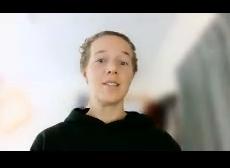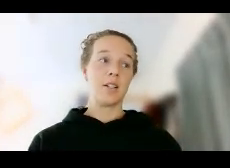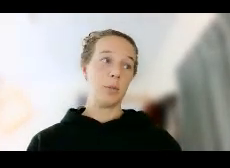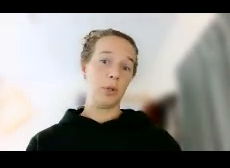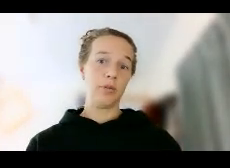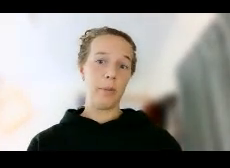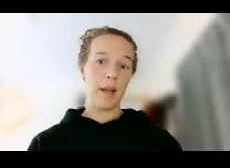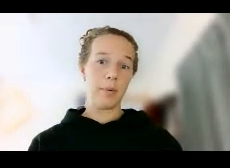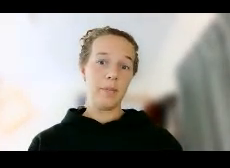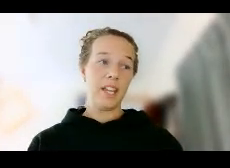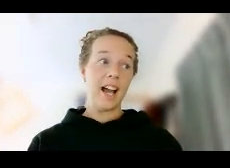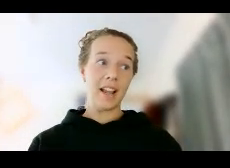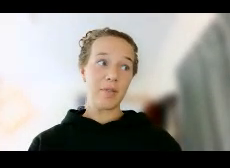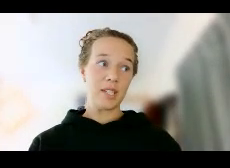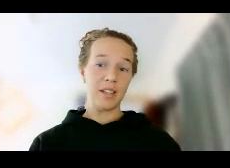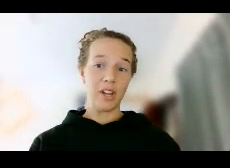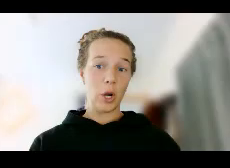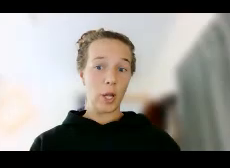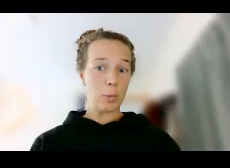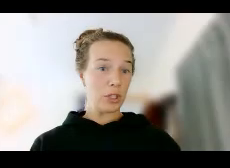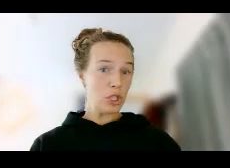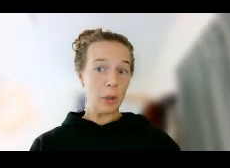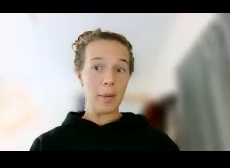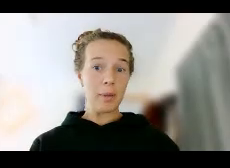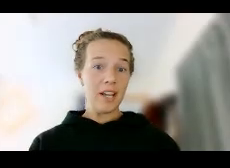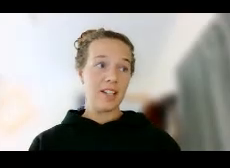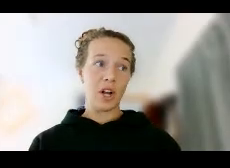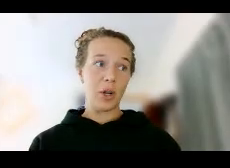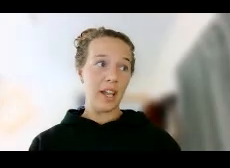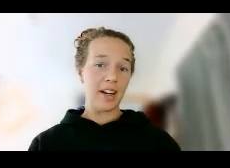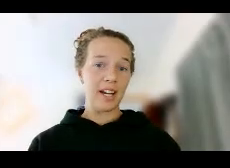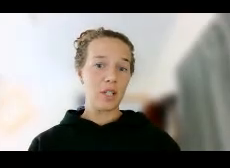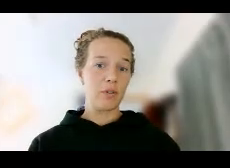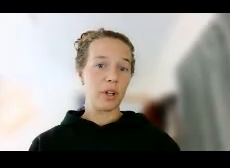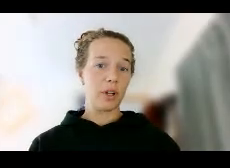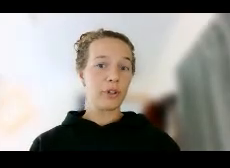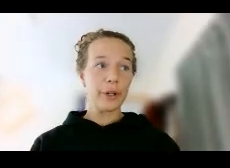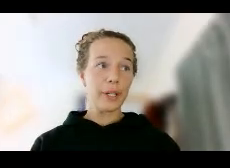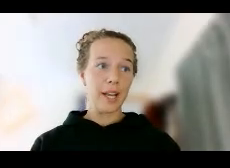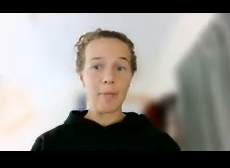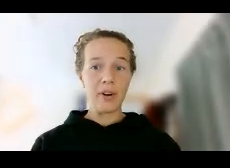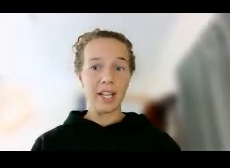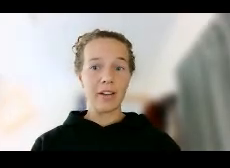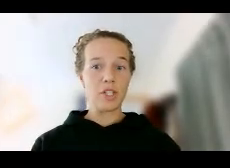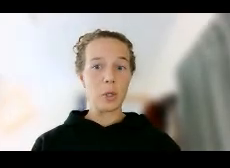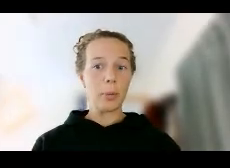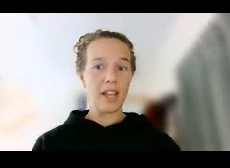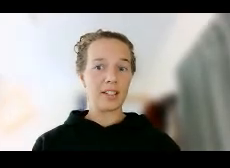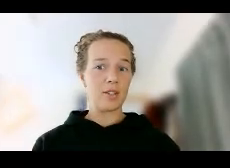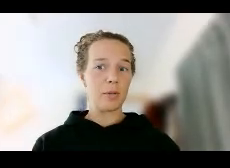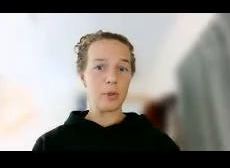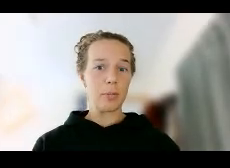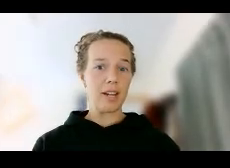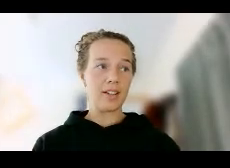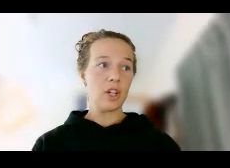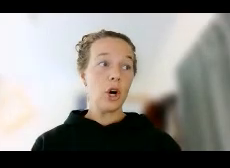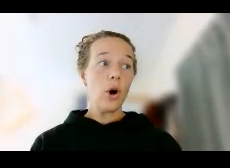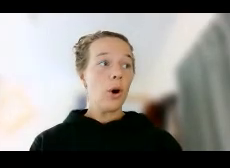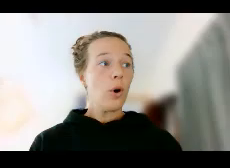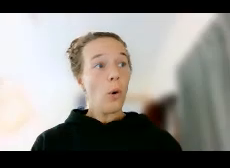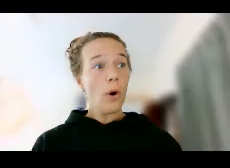It is such a beautiful map. I love seeing where the hotspots show up. These are all areas with a lot of current and upwelling, where zooplankton is the